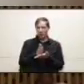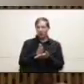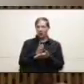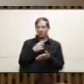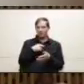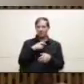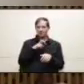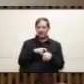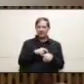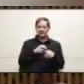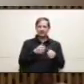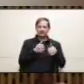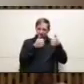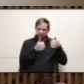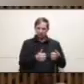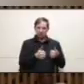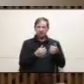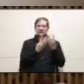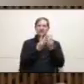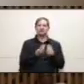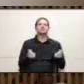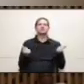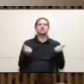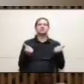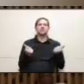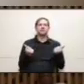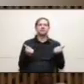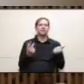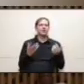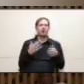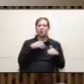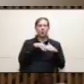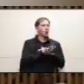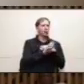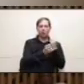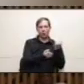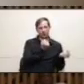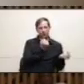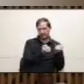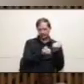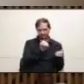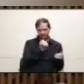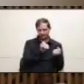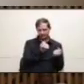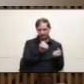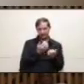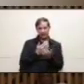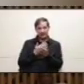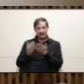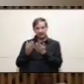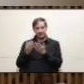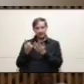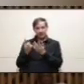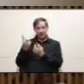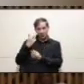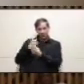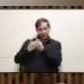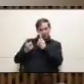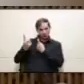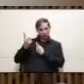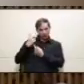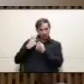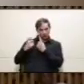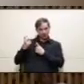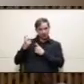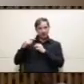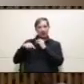dispute resolution than taking this matter to court. In some of the questions which were requested by the MEC was